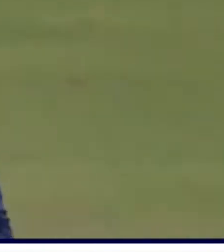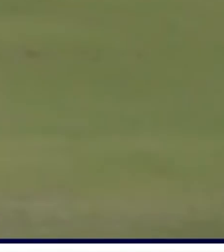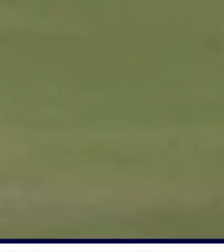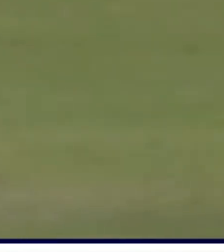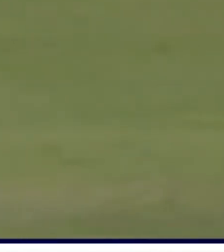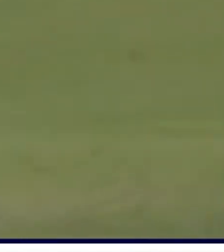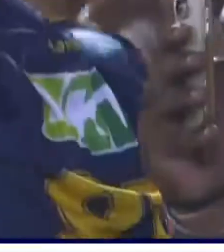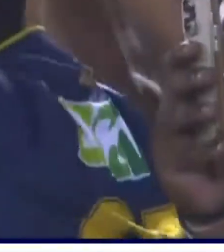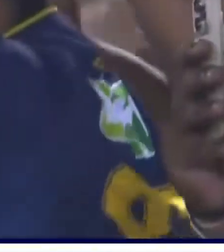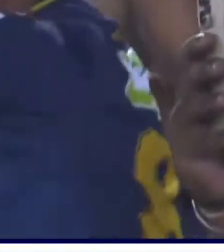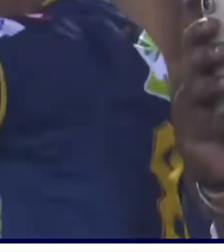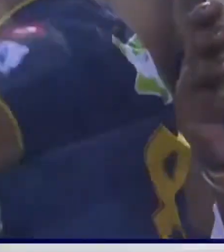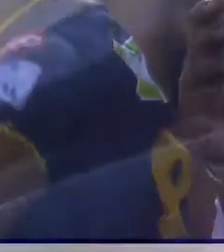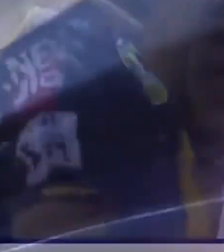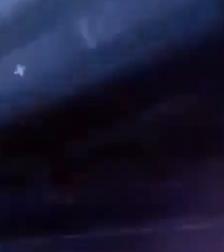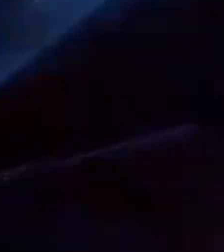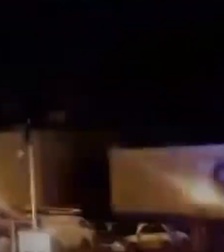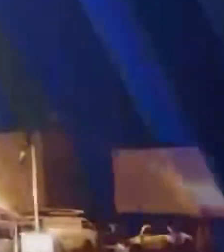IPL.